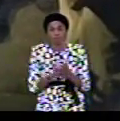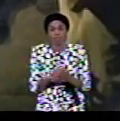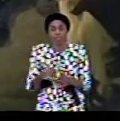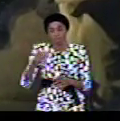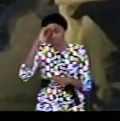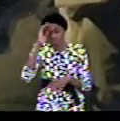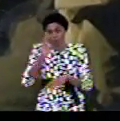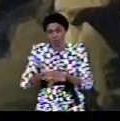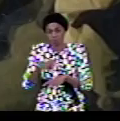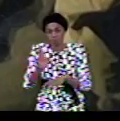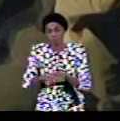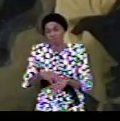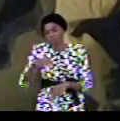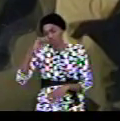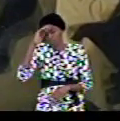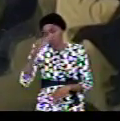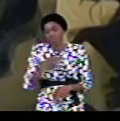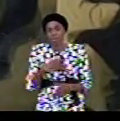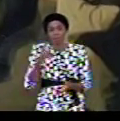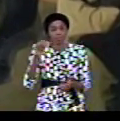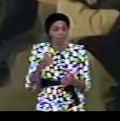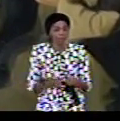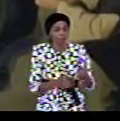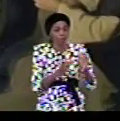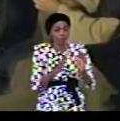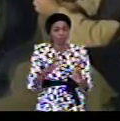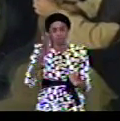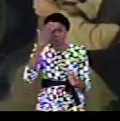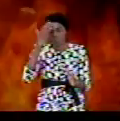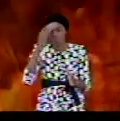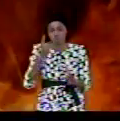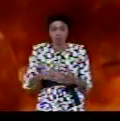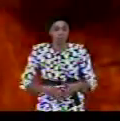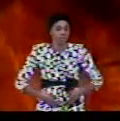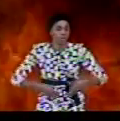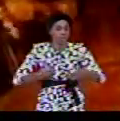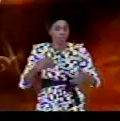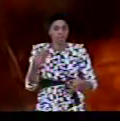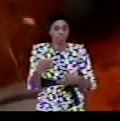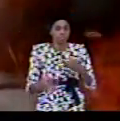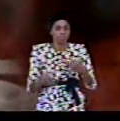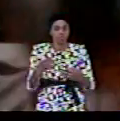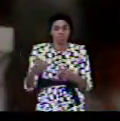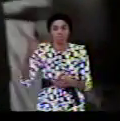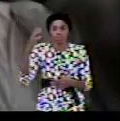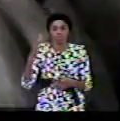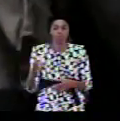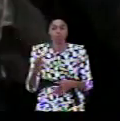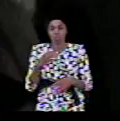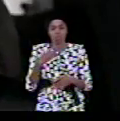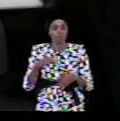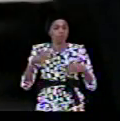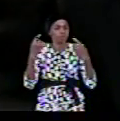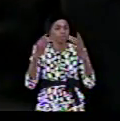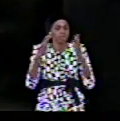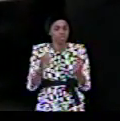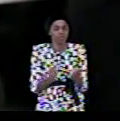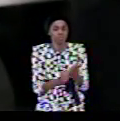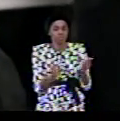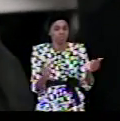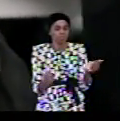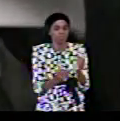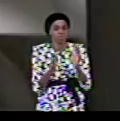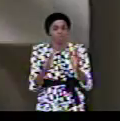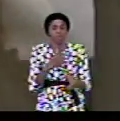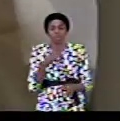warned men. The apostles knew the terror of the Lord on sinners, on backsliders, on the